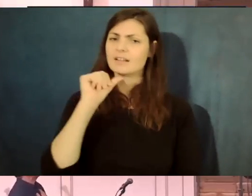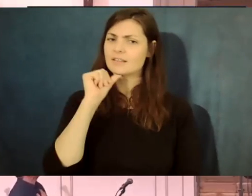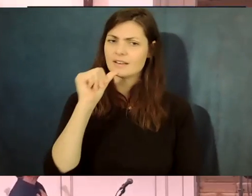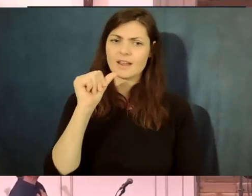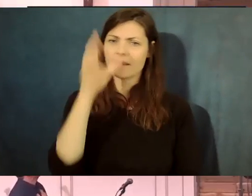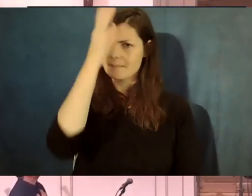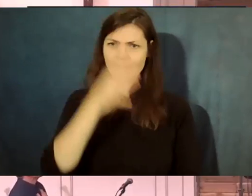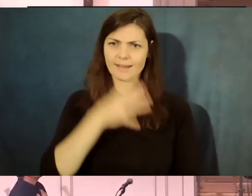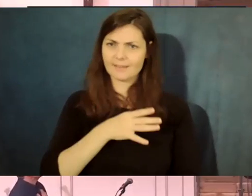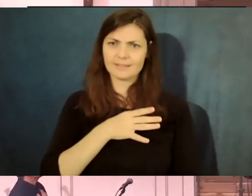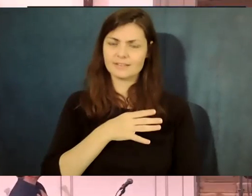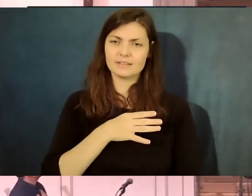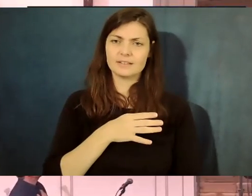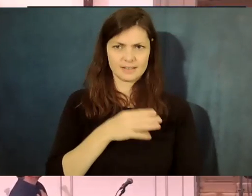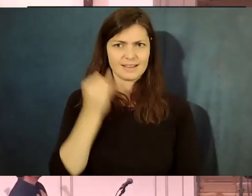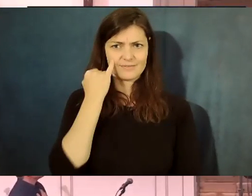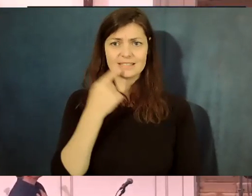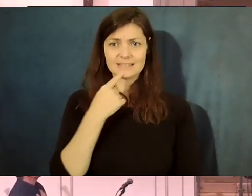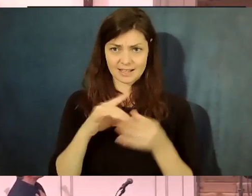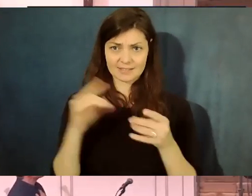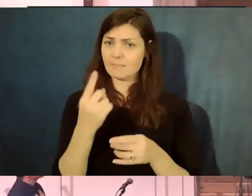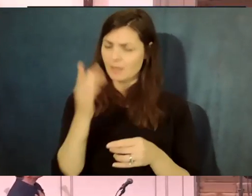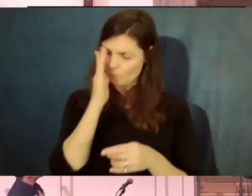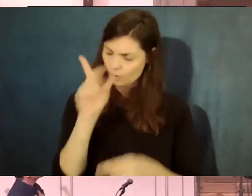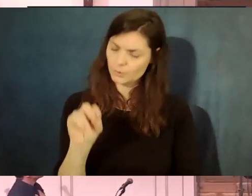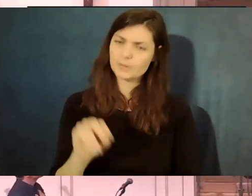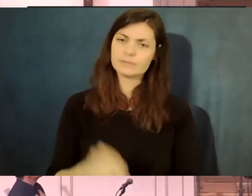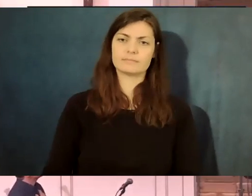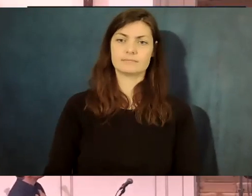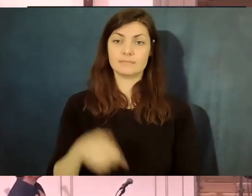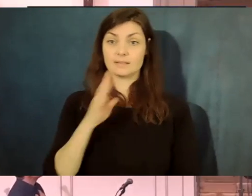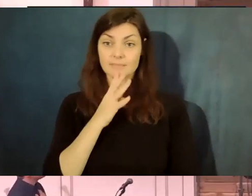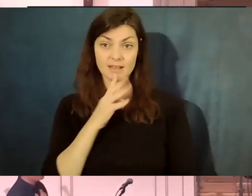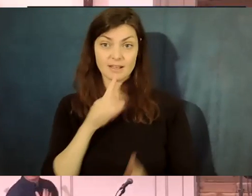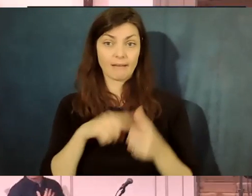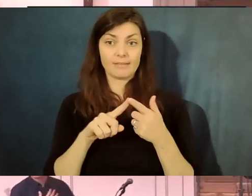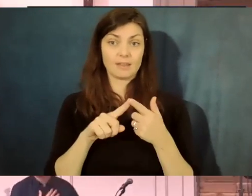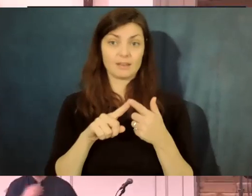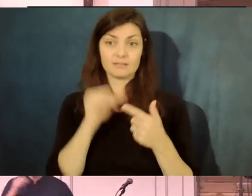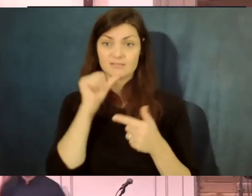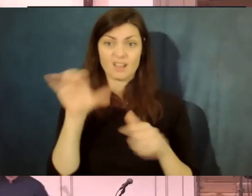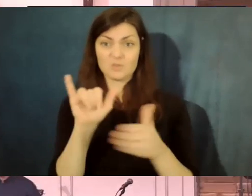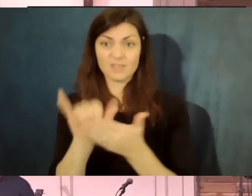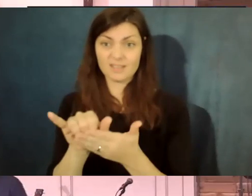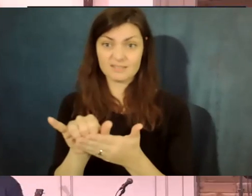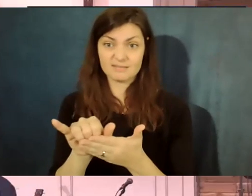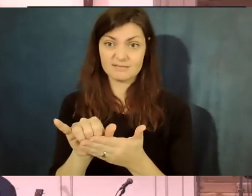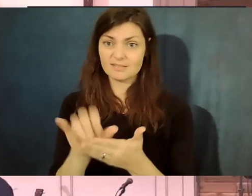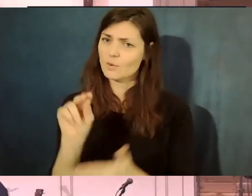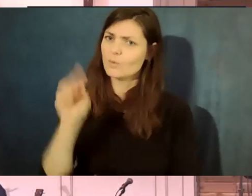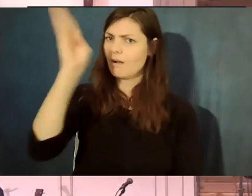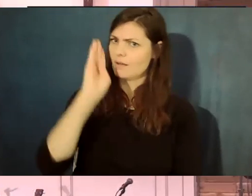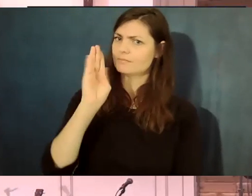said, and will he not do? Or has he spoken, and will he not make it good?